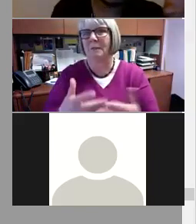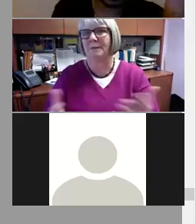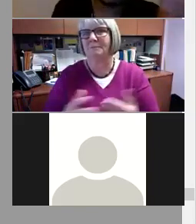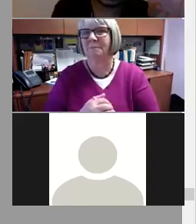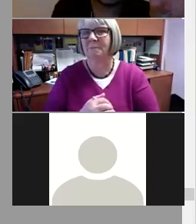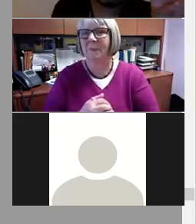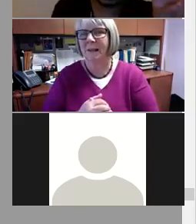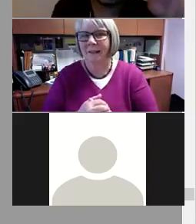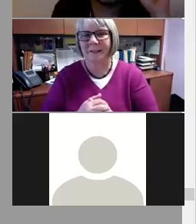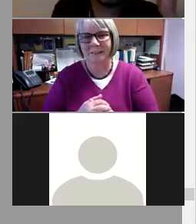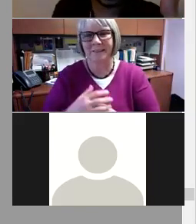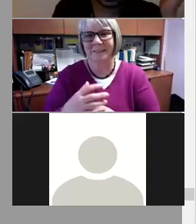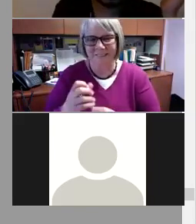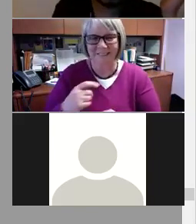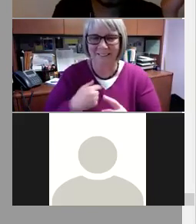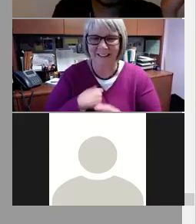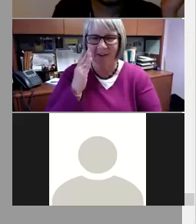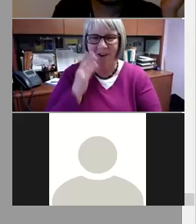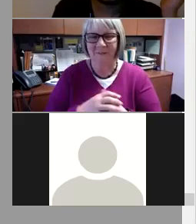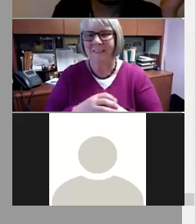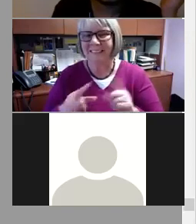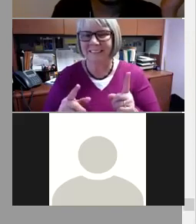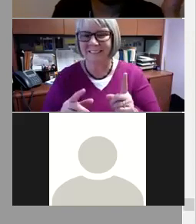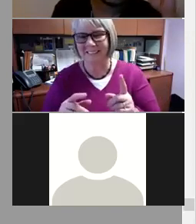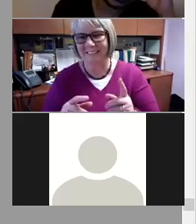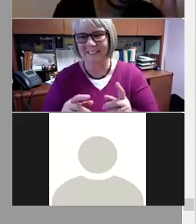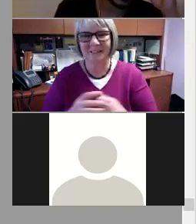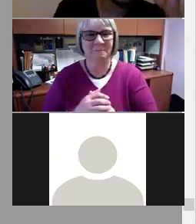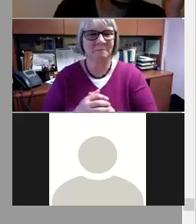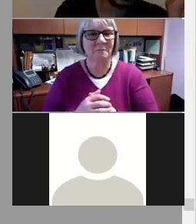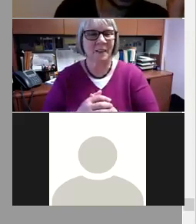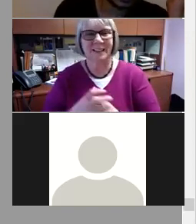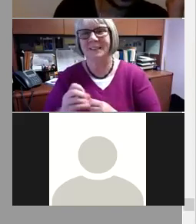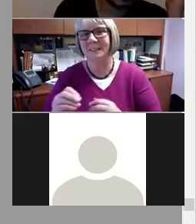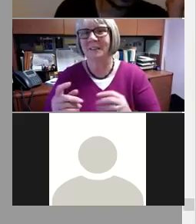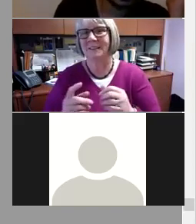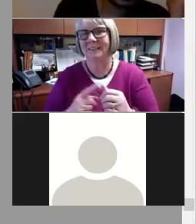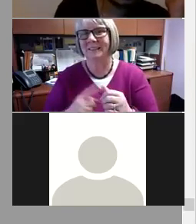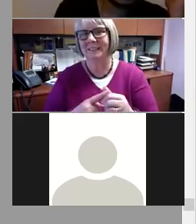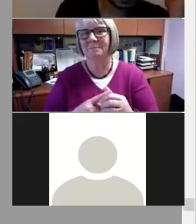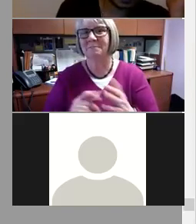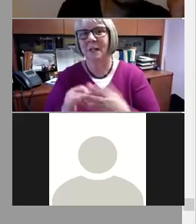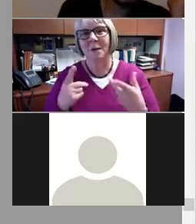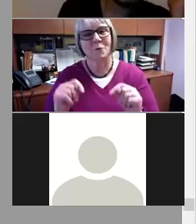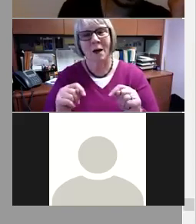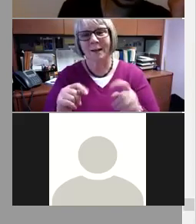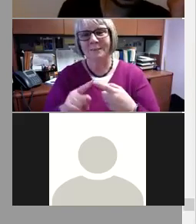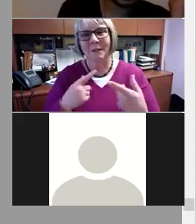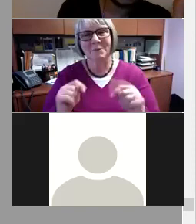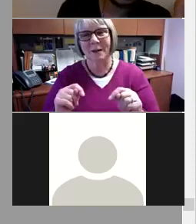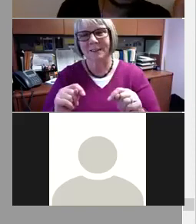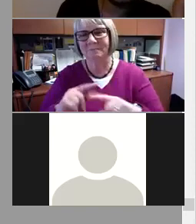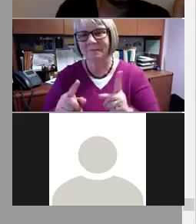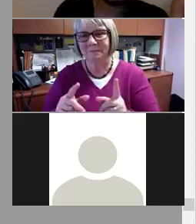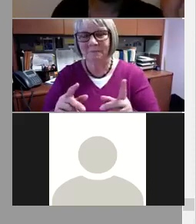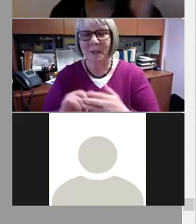will look at all of these three methods one by one. So first, let's look at recursion tree. So we have